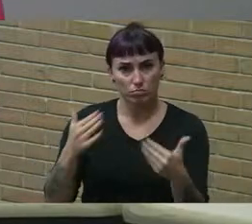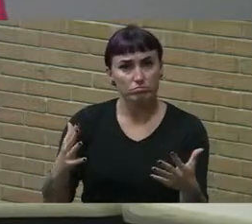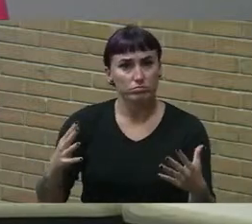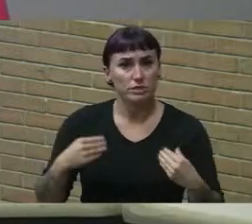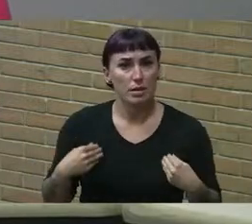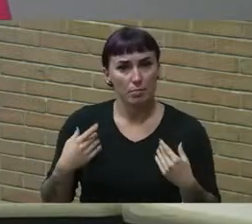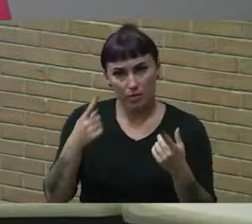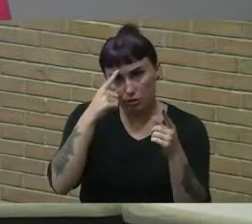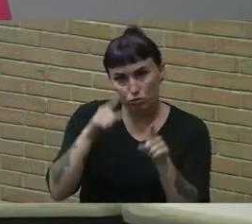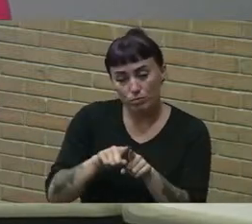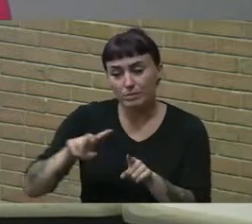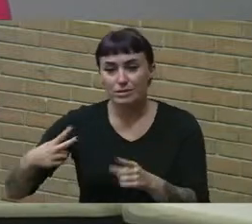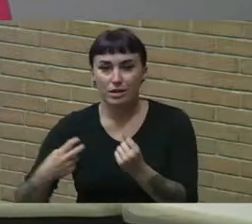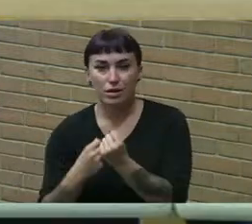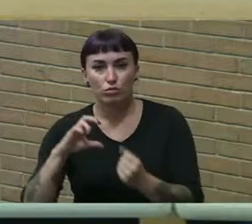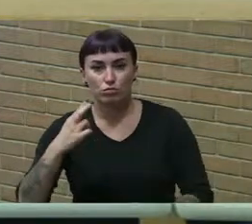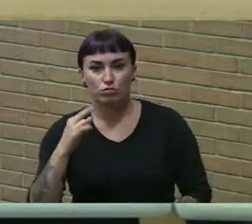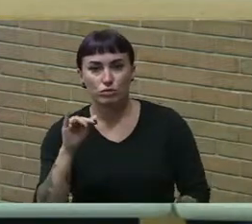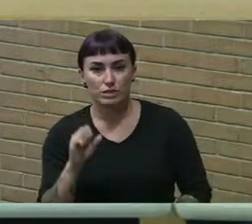us. Second.